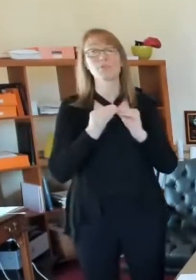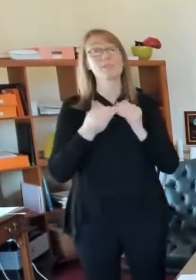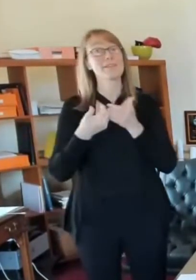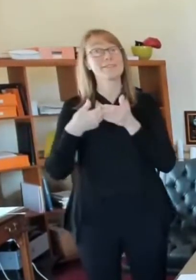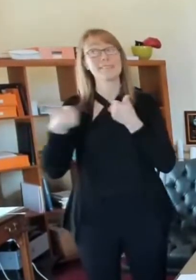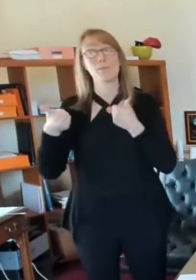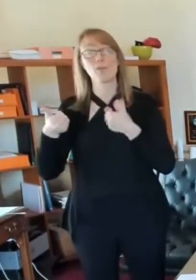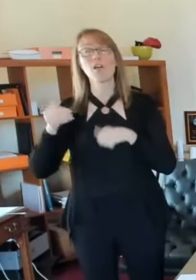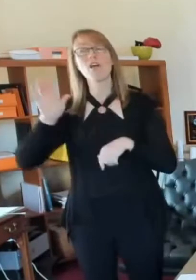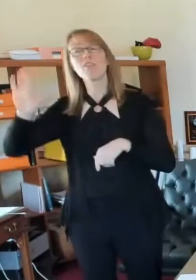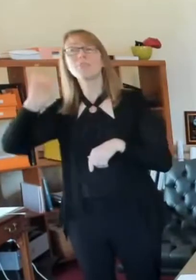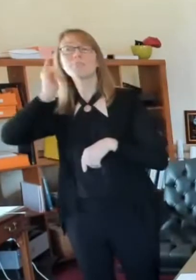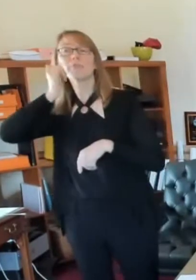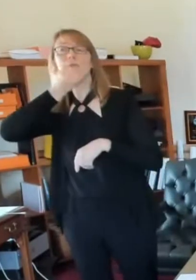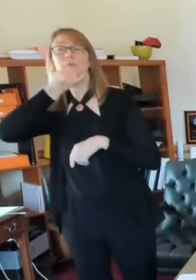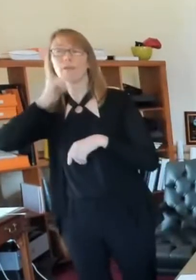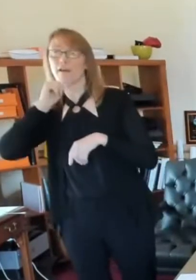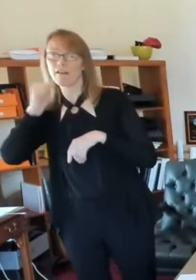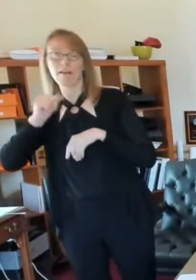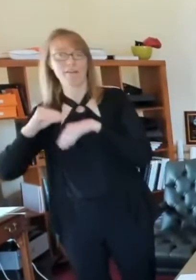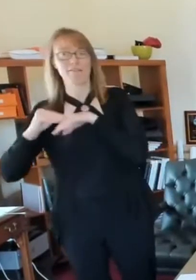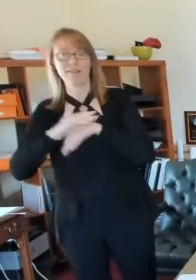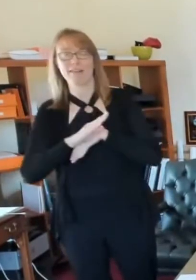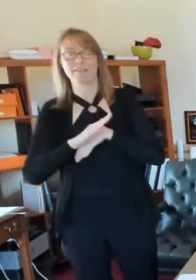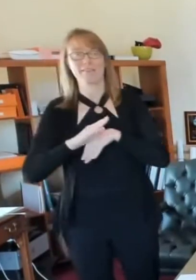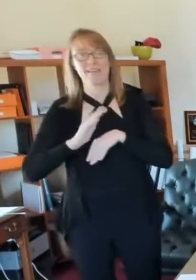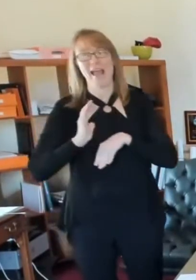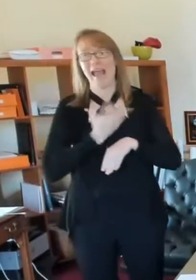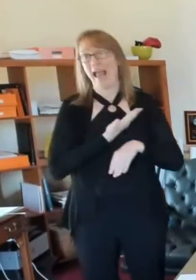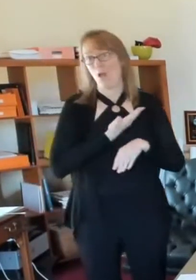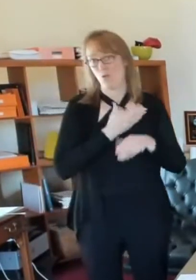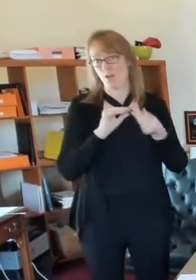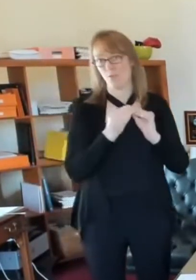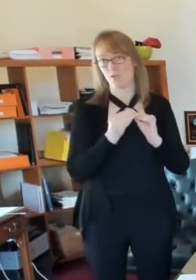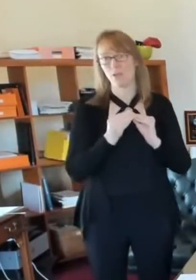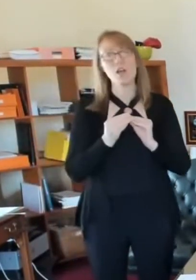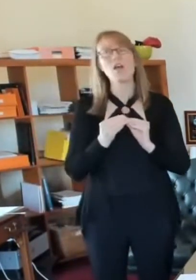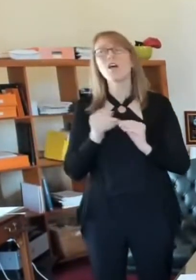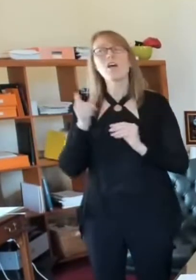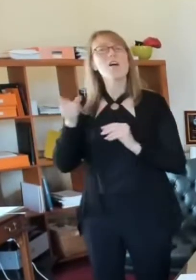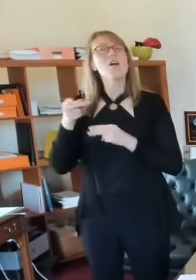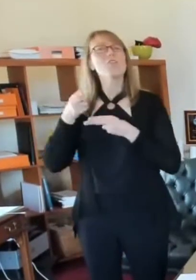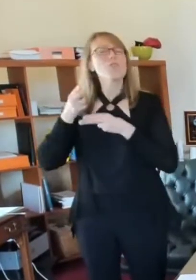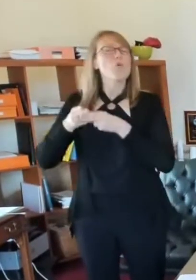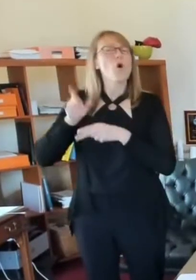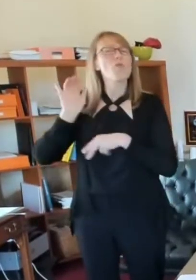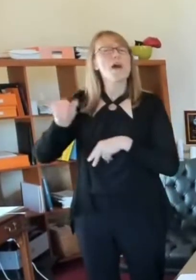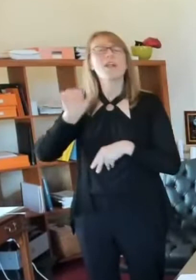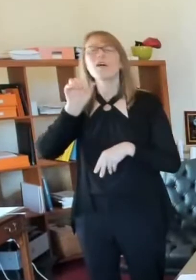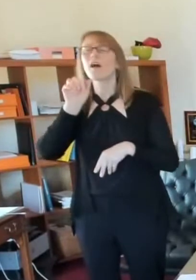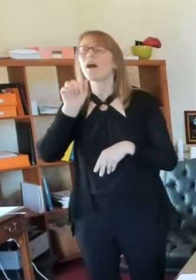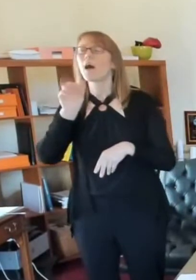what caused that. They dubbed it an extraction error or something like that, so it sounds like some